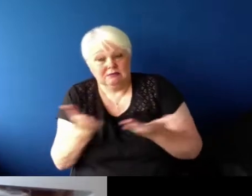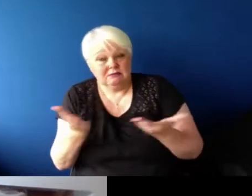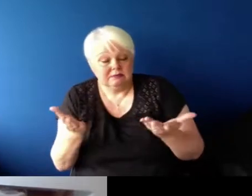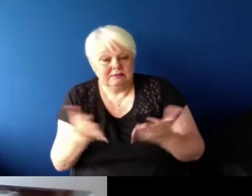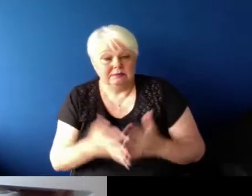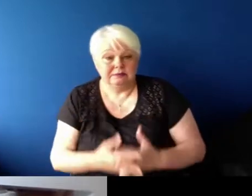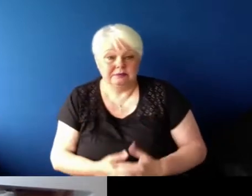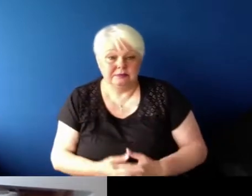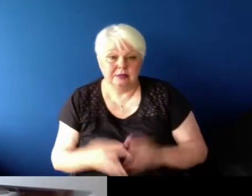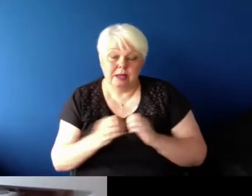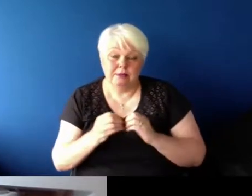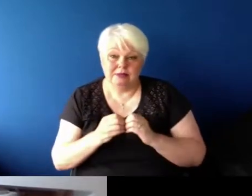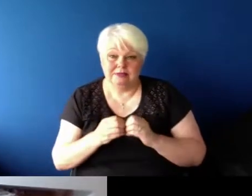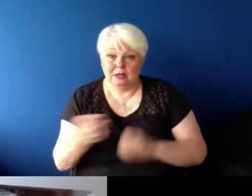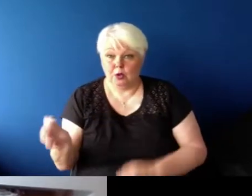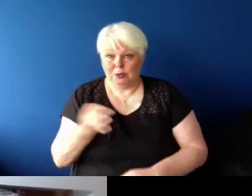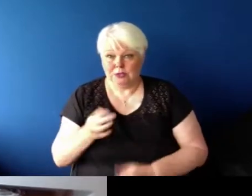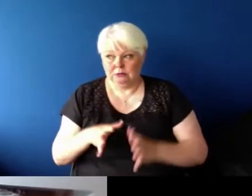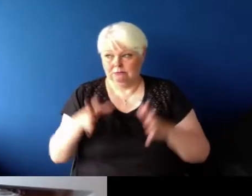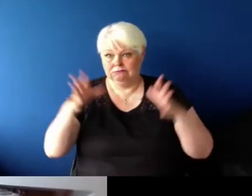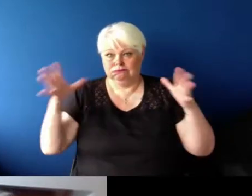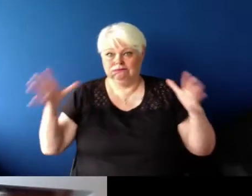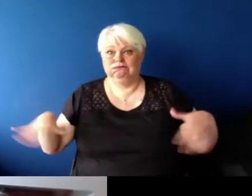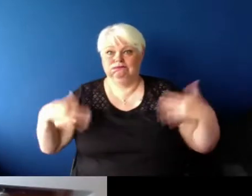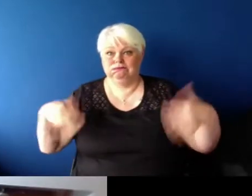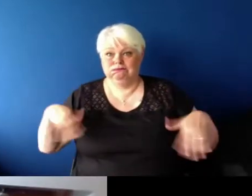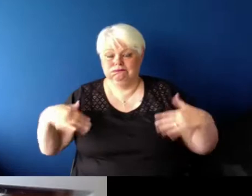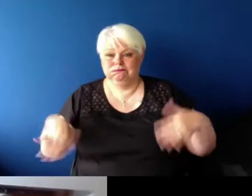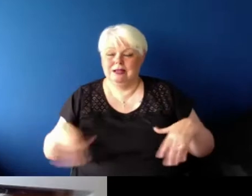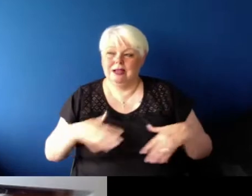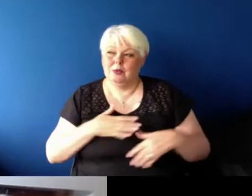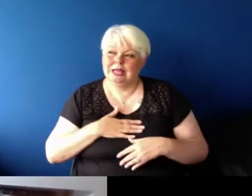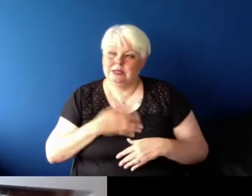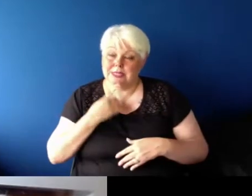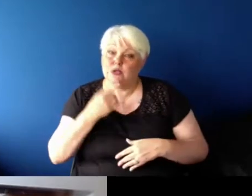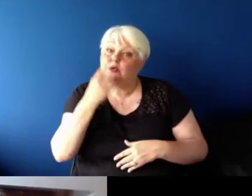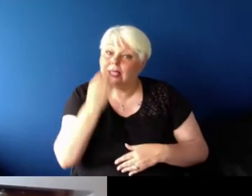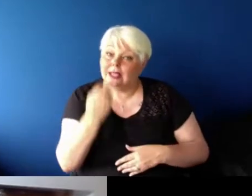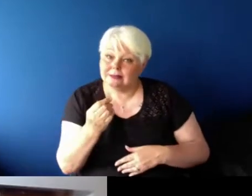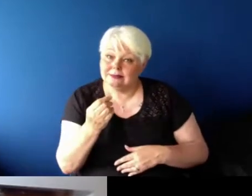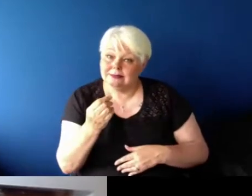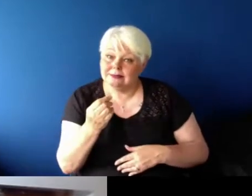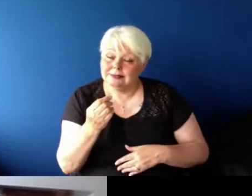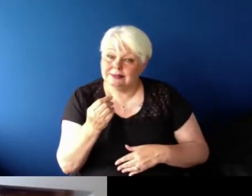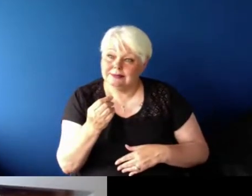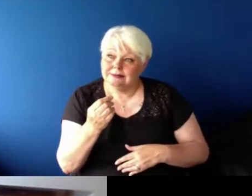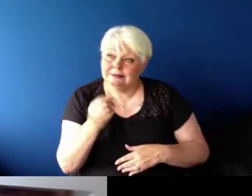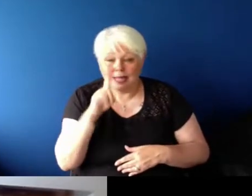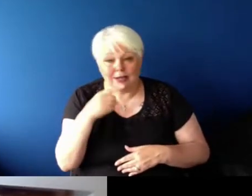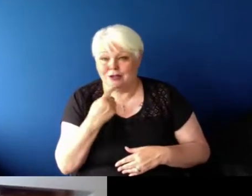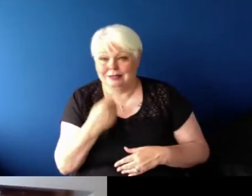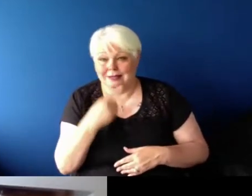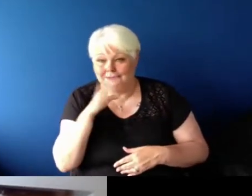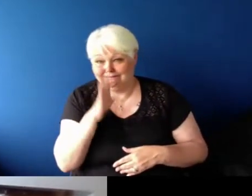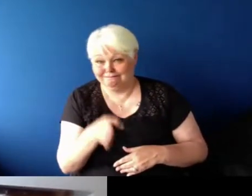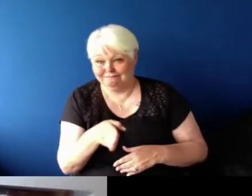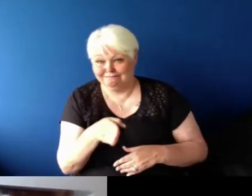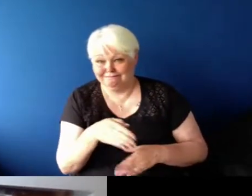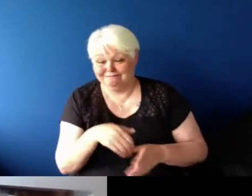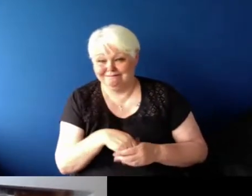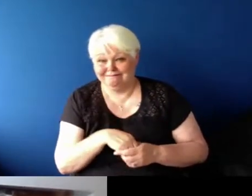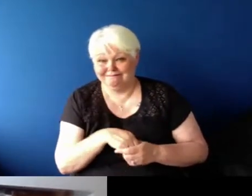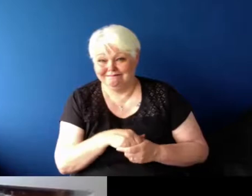Well, it's a huge question, isn't it? And I would like to say you can, but I can't say that,